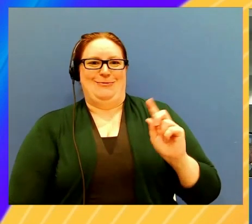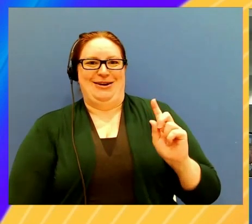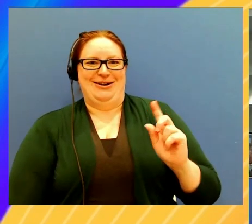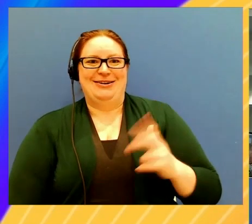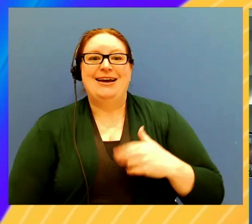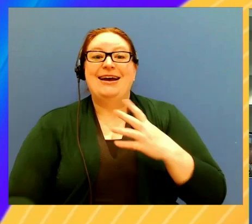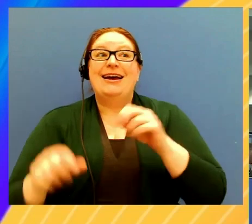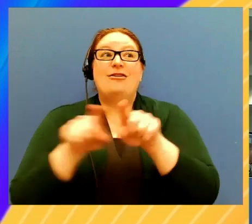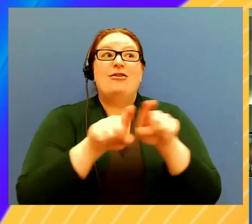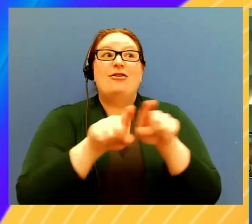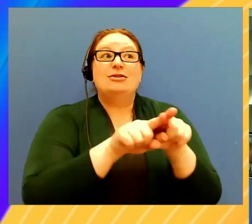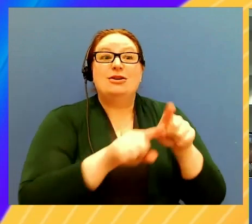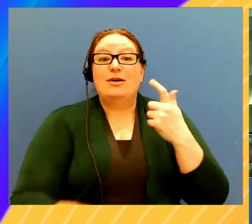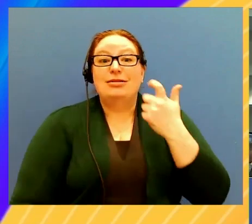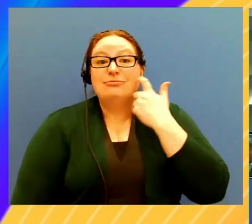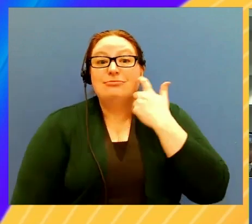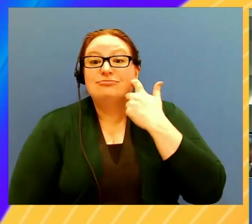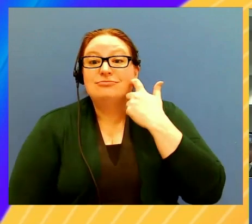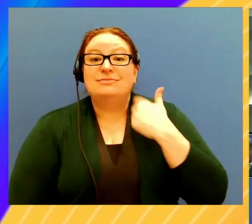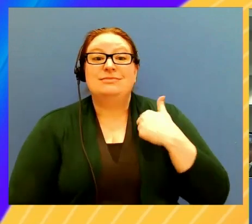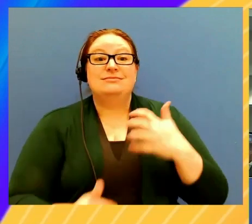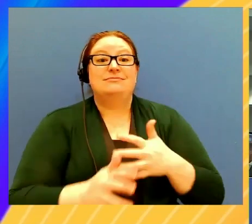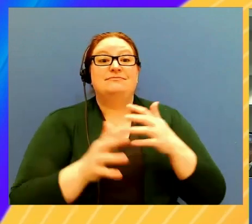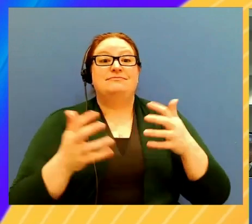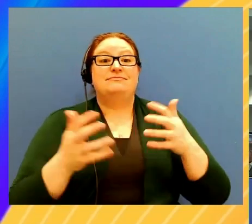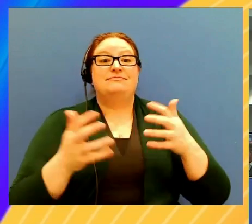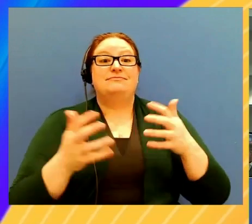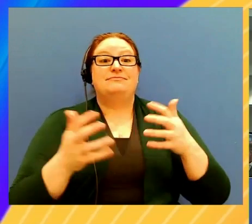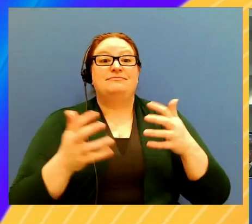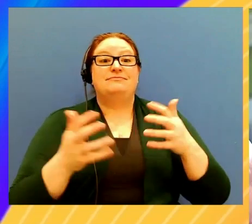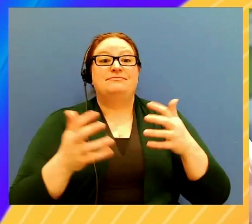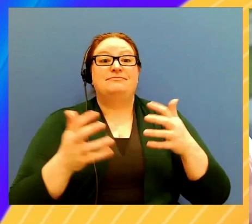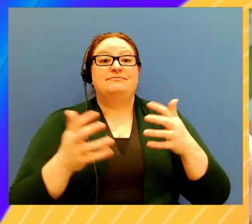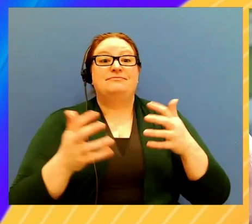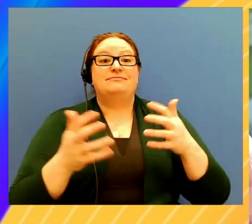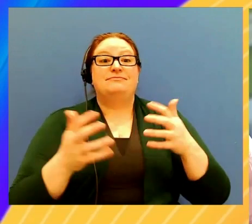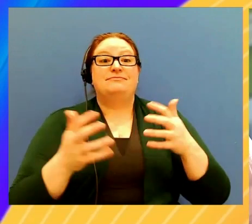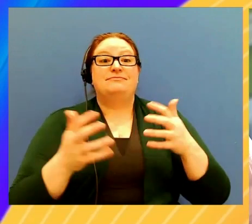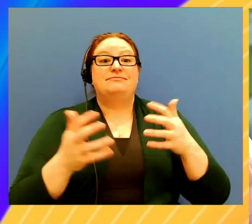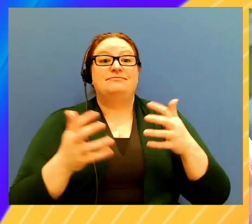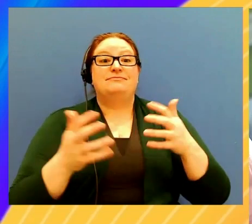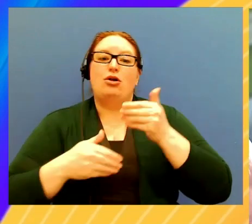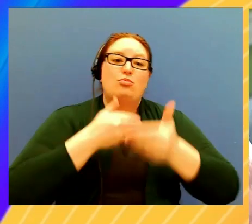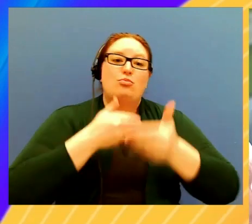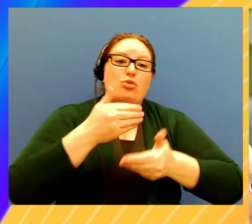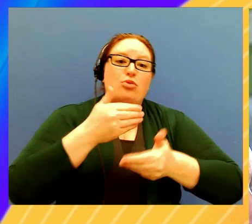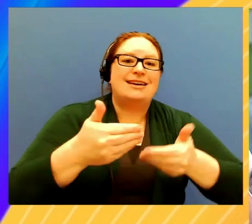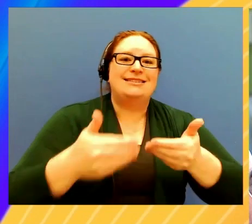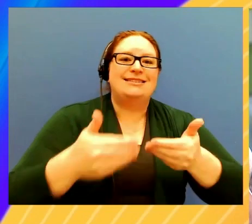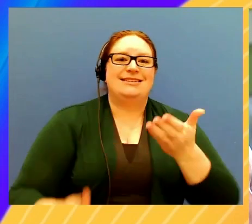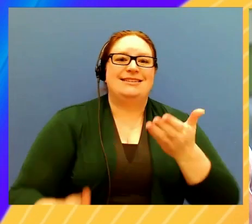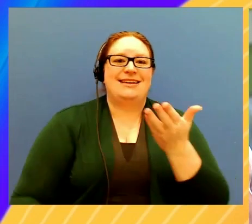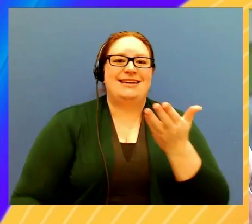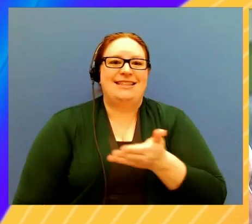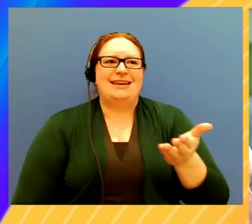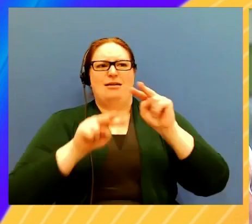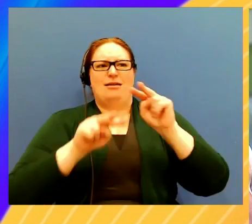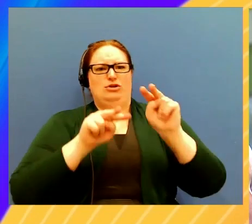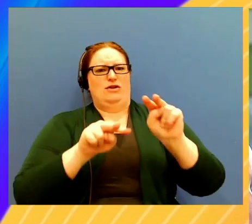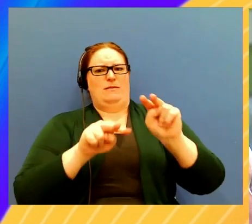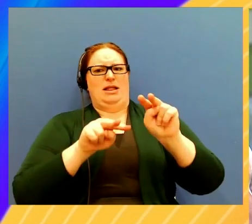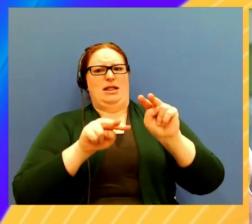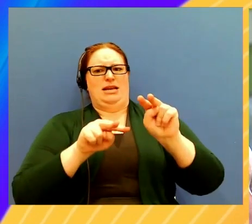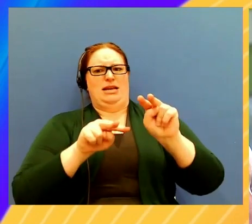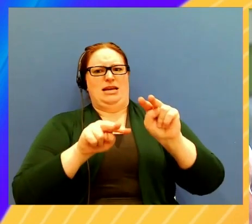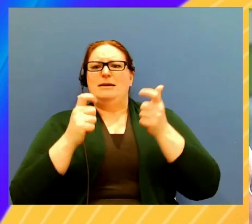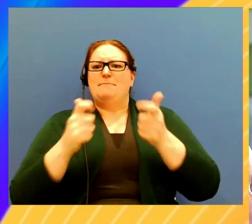of dovetails neatly into this when we talk about the whole people process thing. Observability, really big topic.